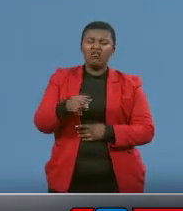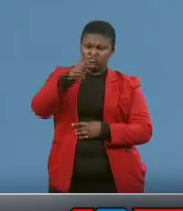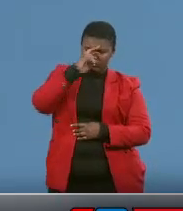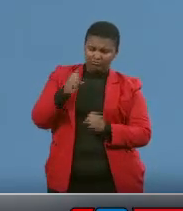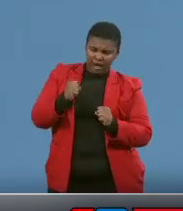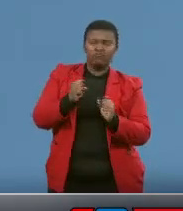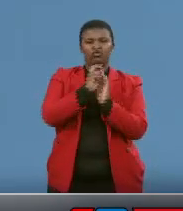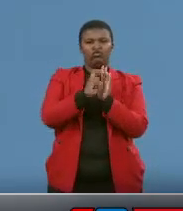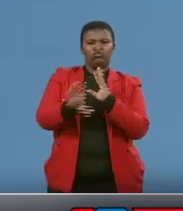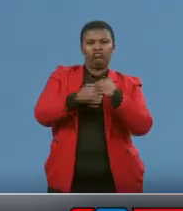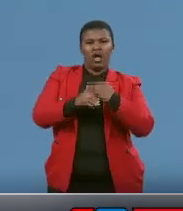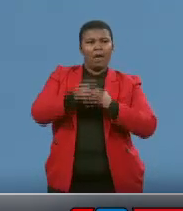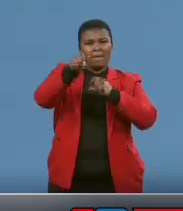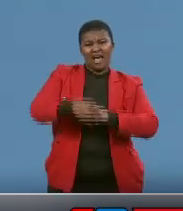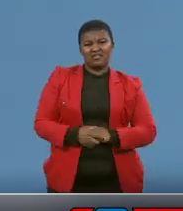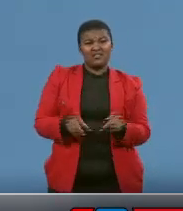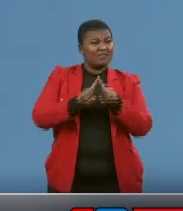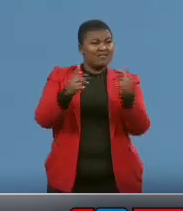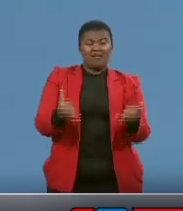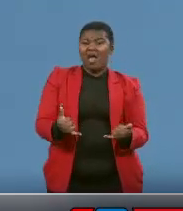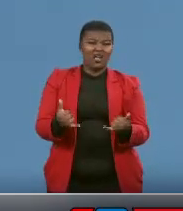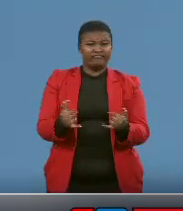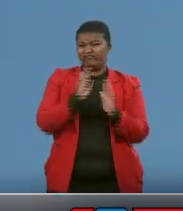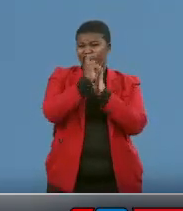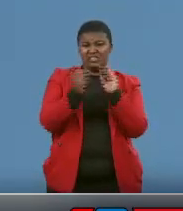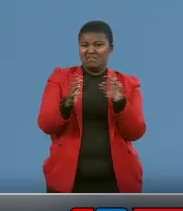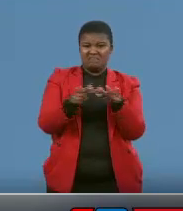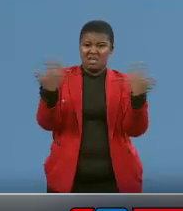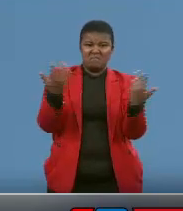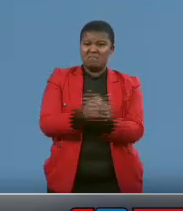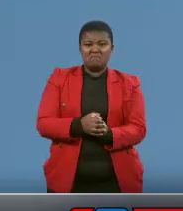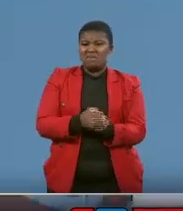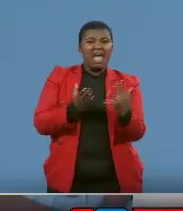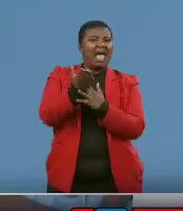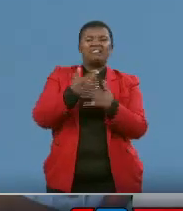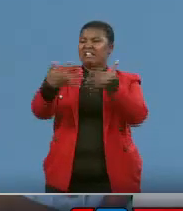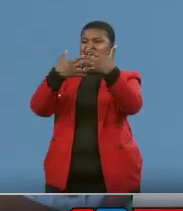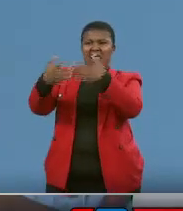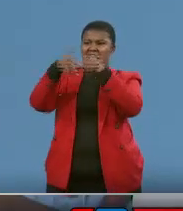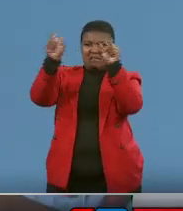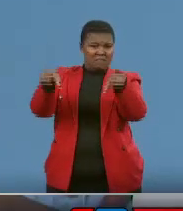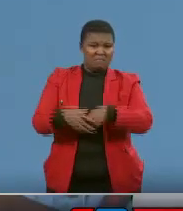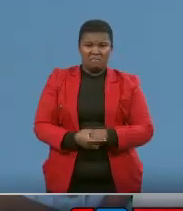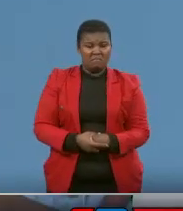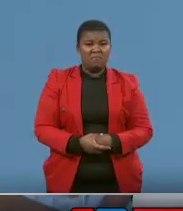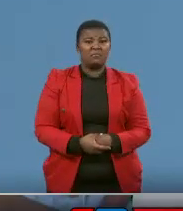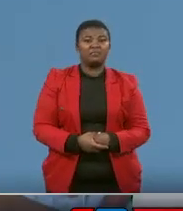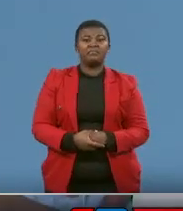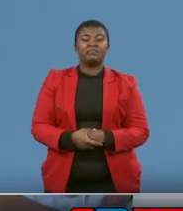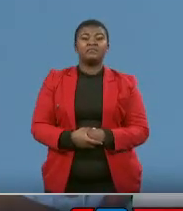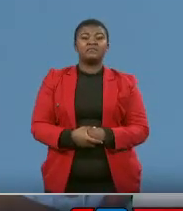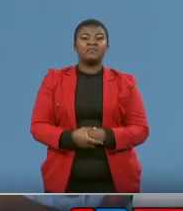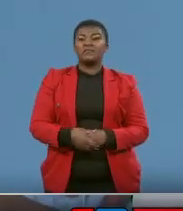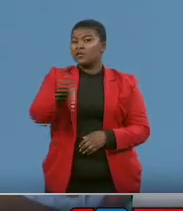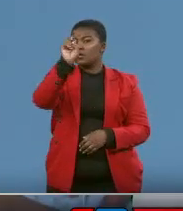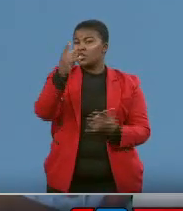be regulated, because at the moment it's not regulated. It's free for all. And because I'm going to throw you under the bus for I think the third time today now, is